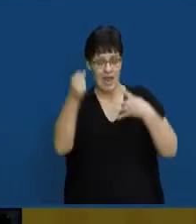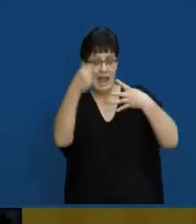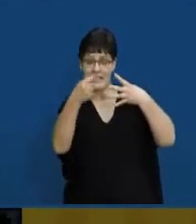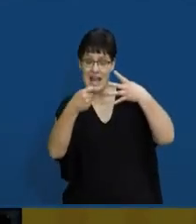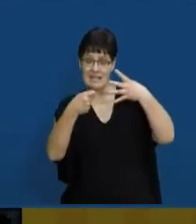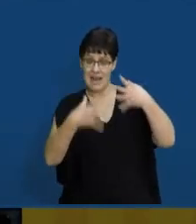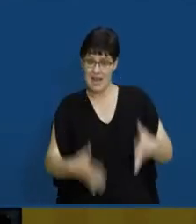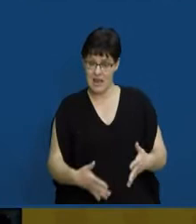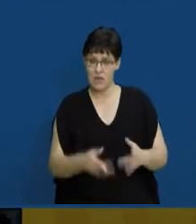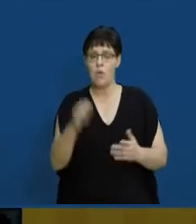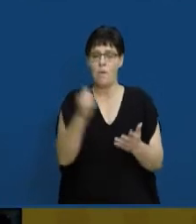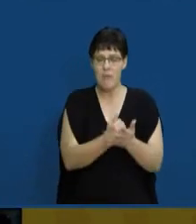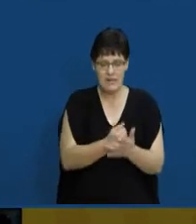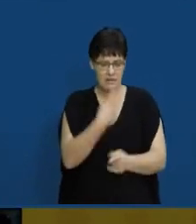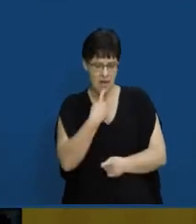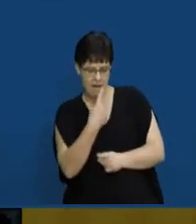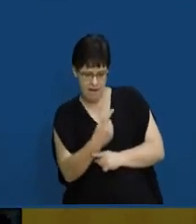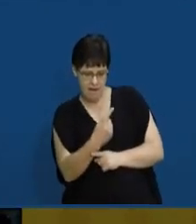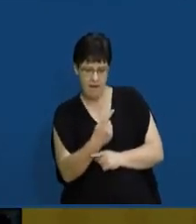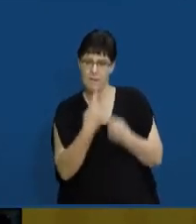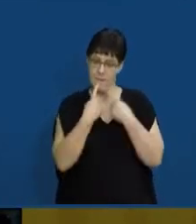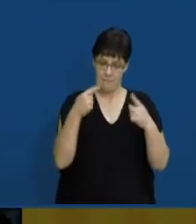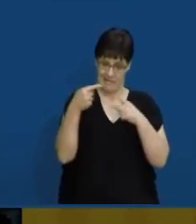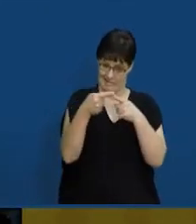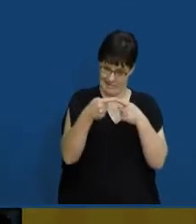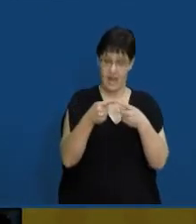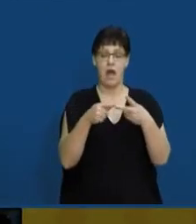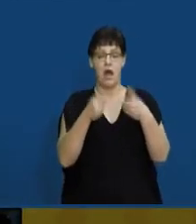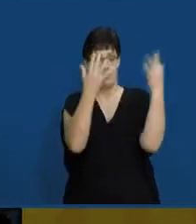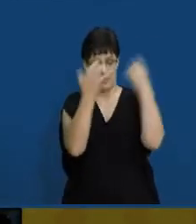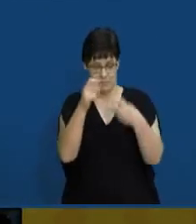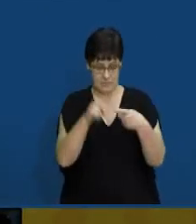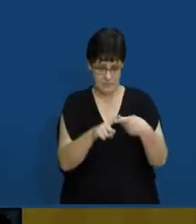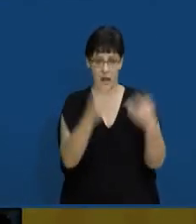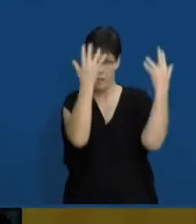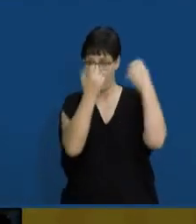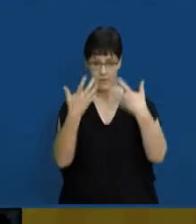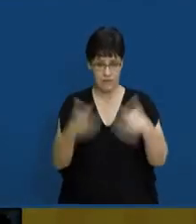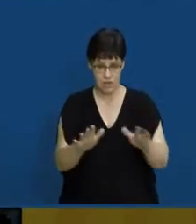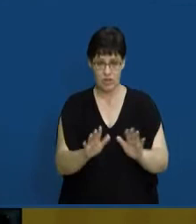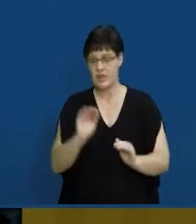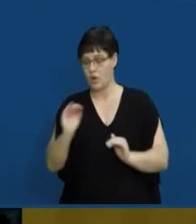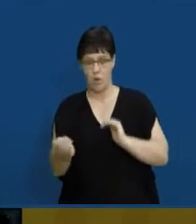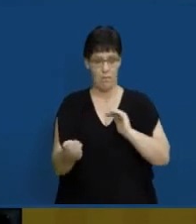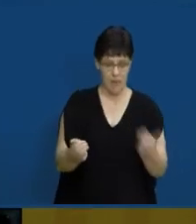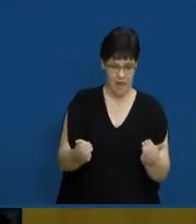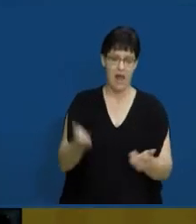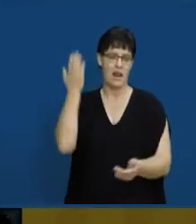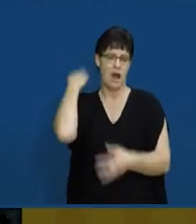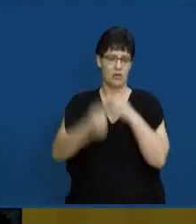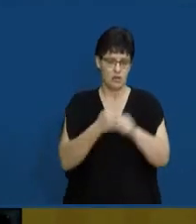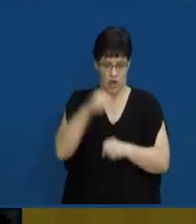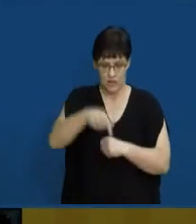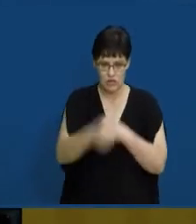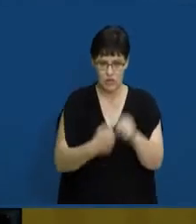1 is to state and work out the indicator. 2, once you've worked it out, you compare it from last year to this year,